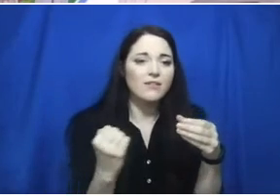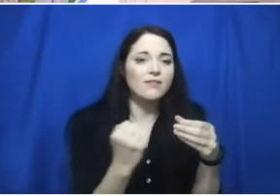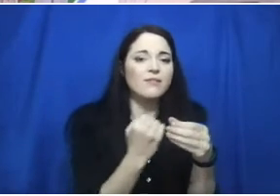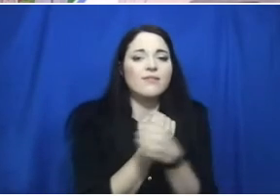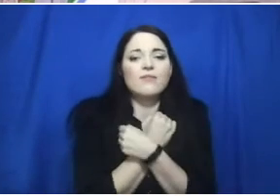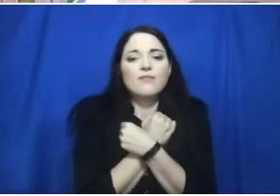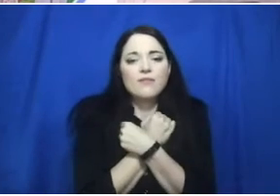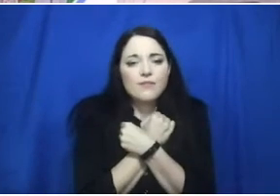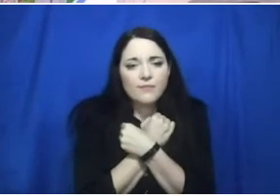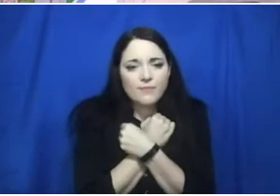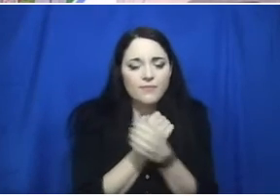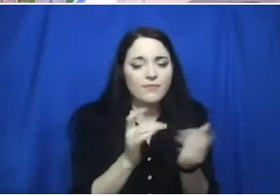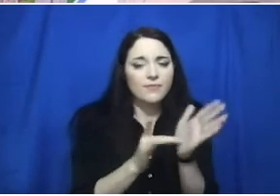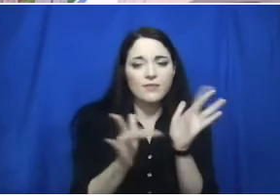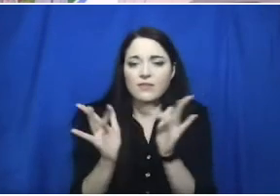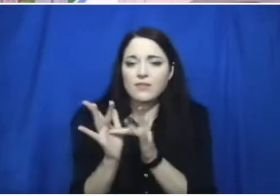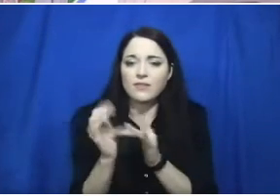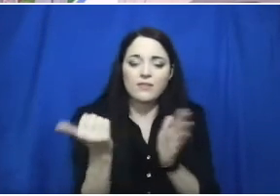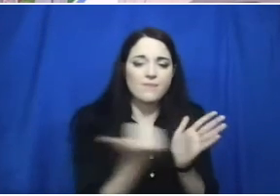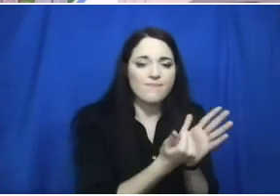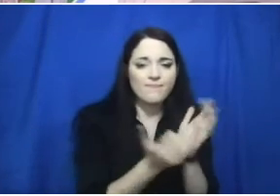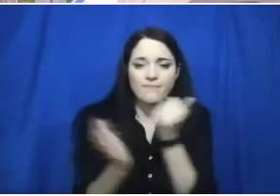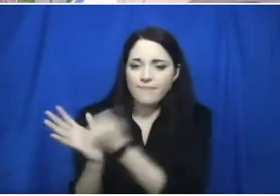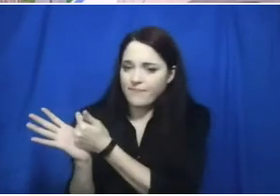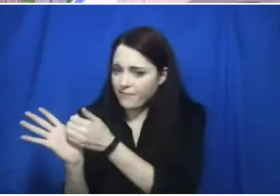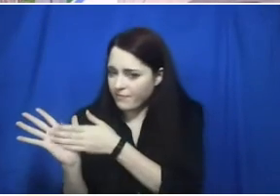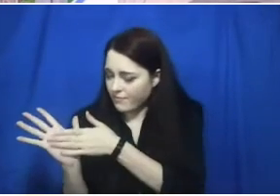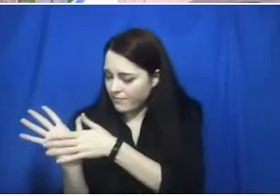love, poured out for you.